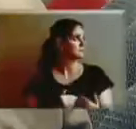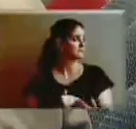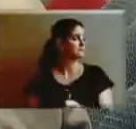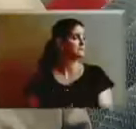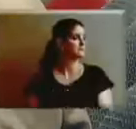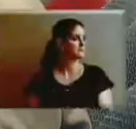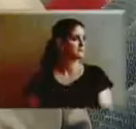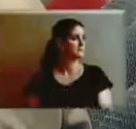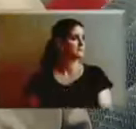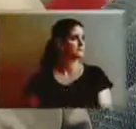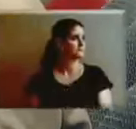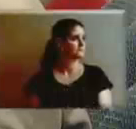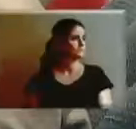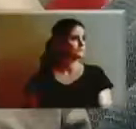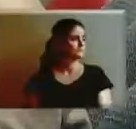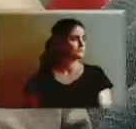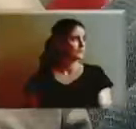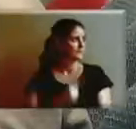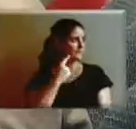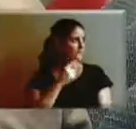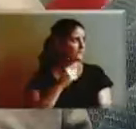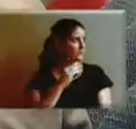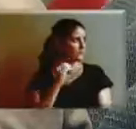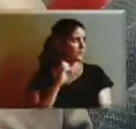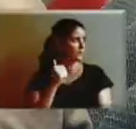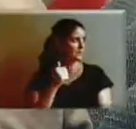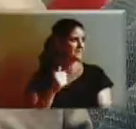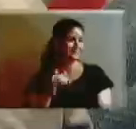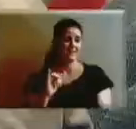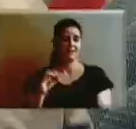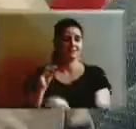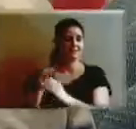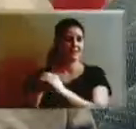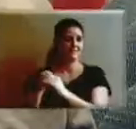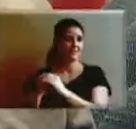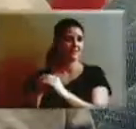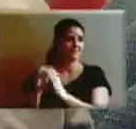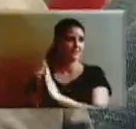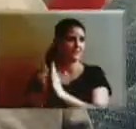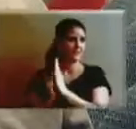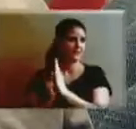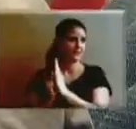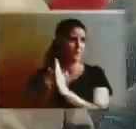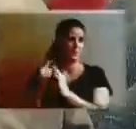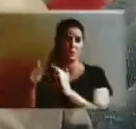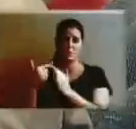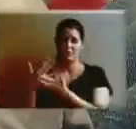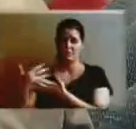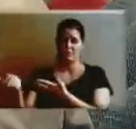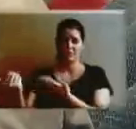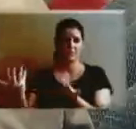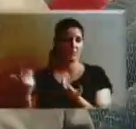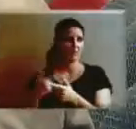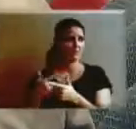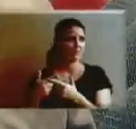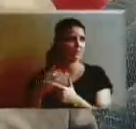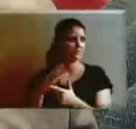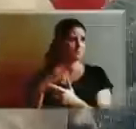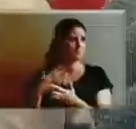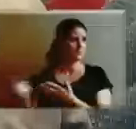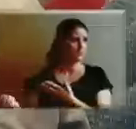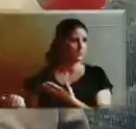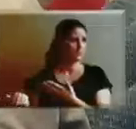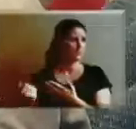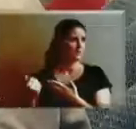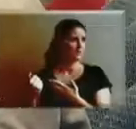is a, for lack of better terms, a savings account. Once it is gone, it is gone. So right. It's fine for a one-time expenditure.